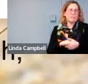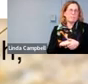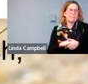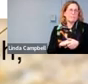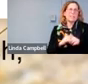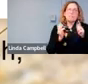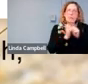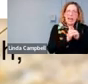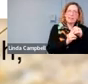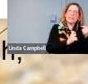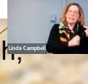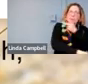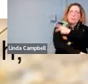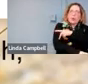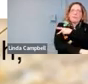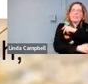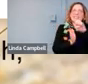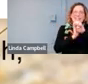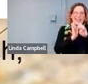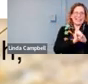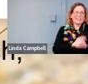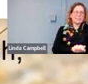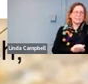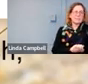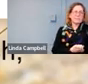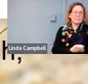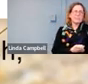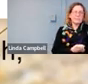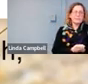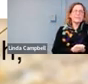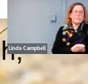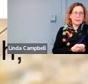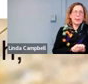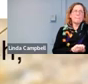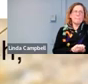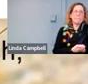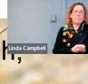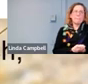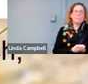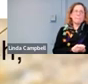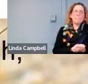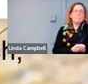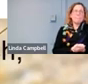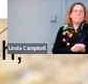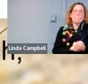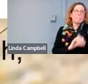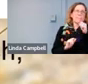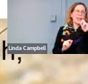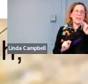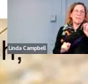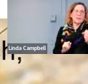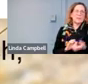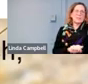It's banned in the European Union. It's banned in several provinces and several states.